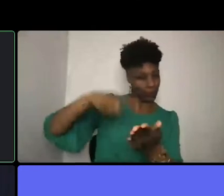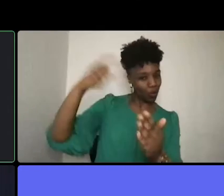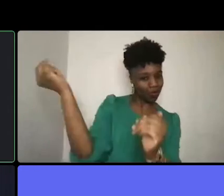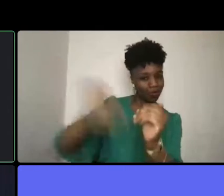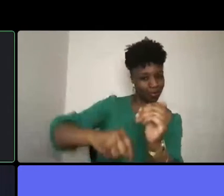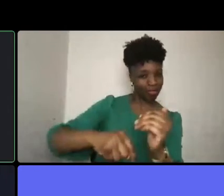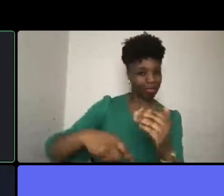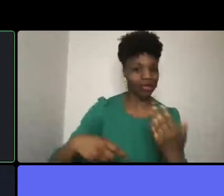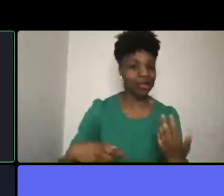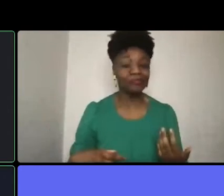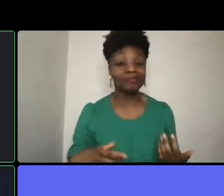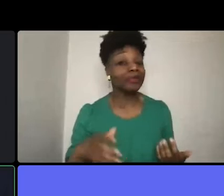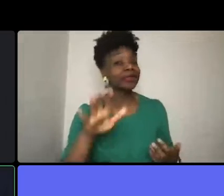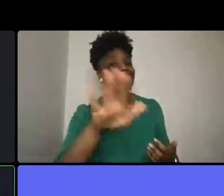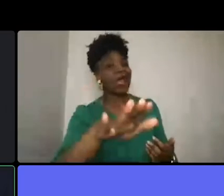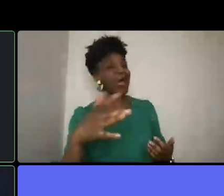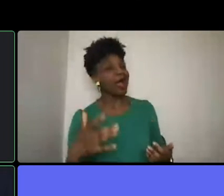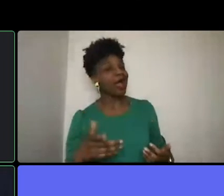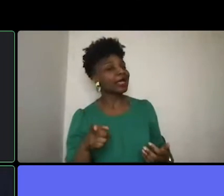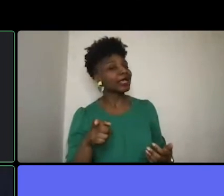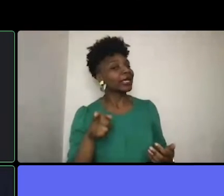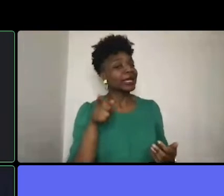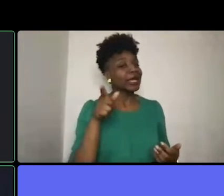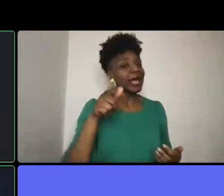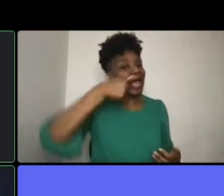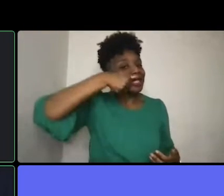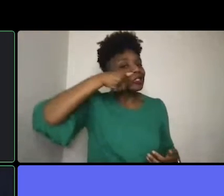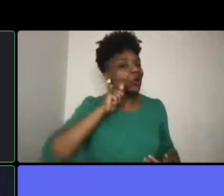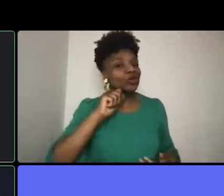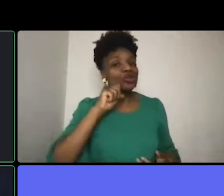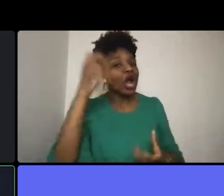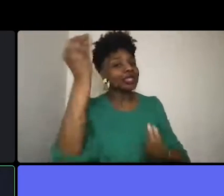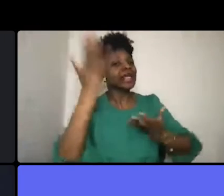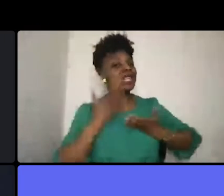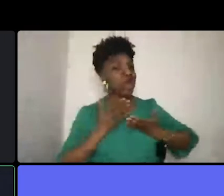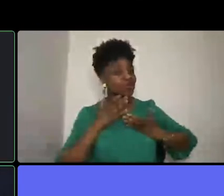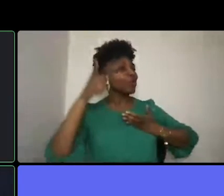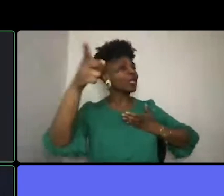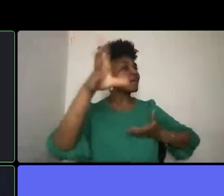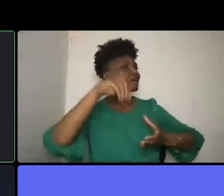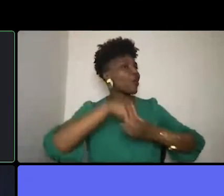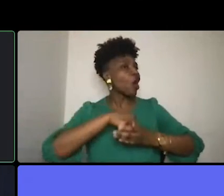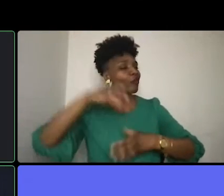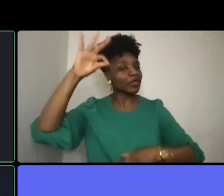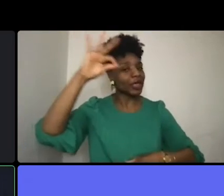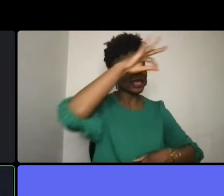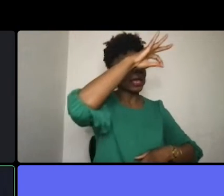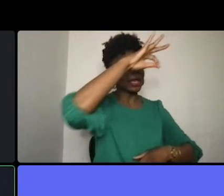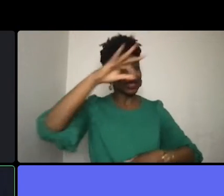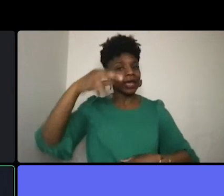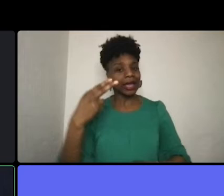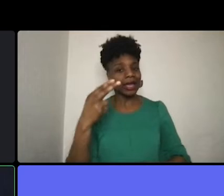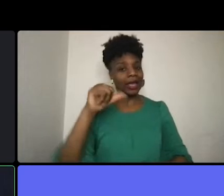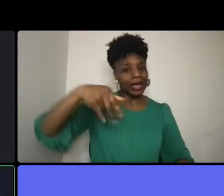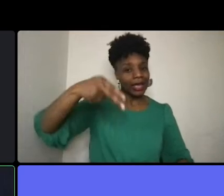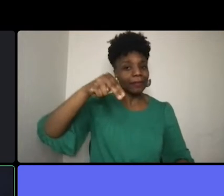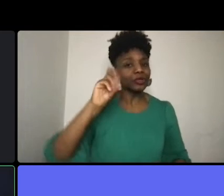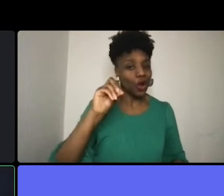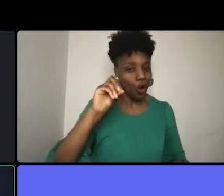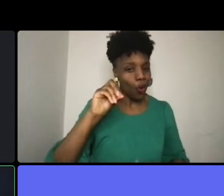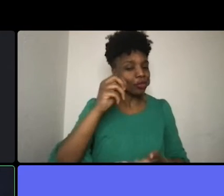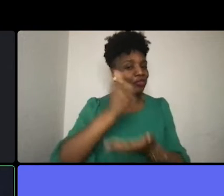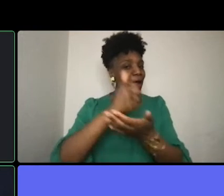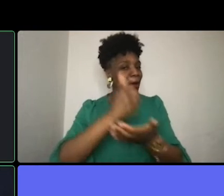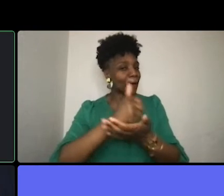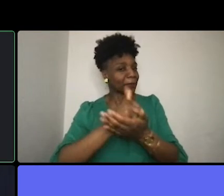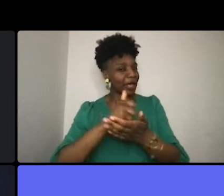us that. know he was on the Yeah, hypnotherapy. That that's wasn't a in his whole bio. nother one. Hey, that's another plot twist. Oh